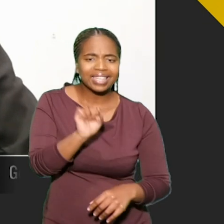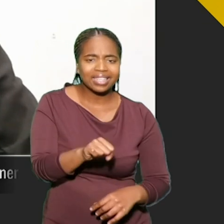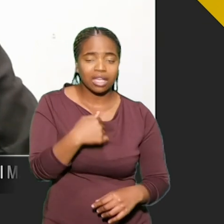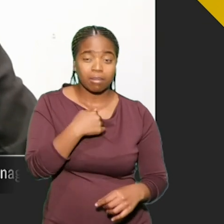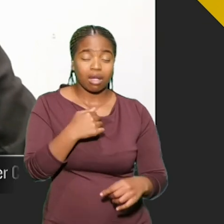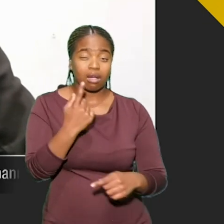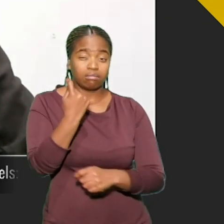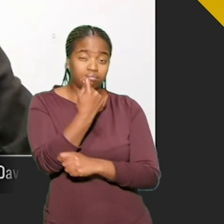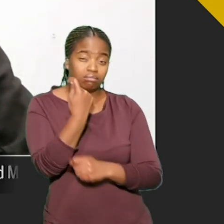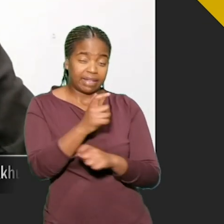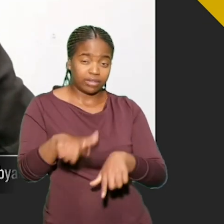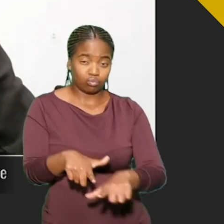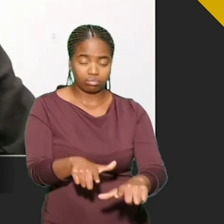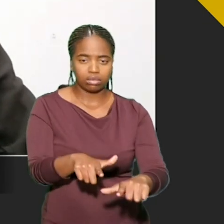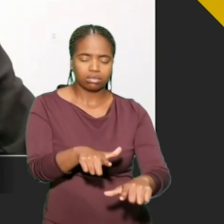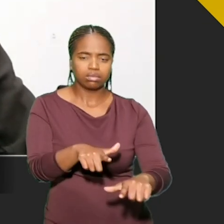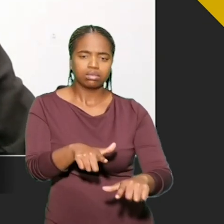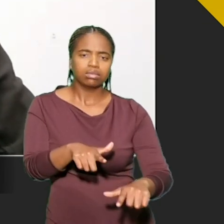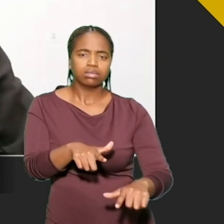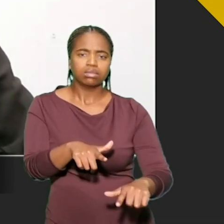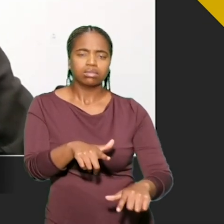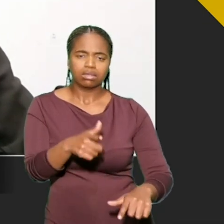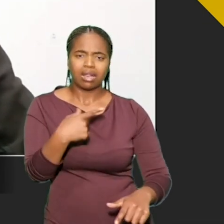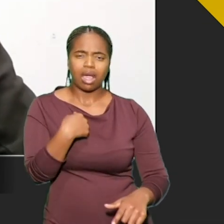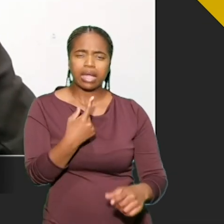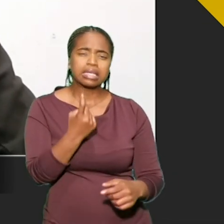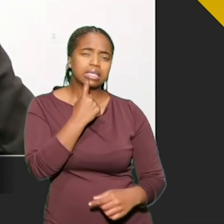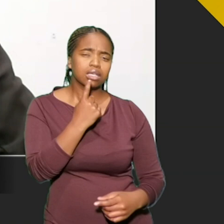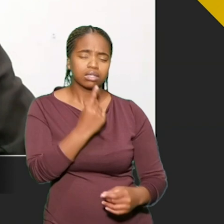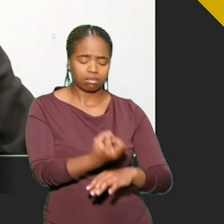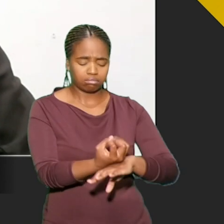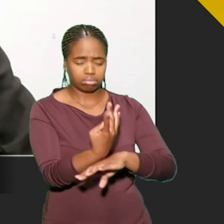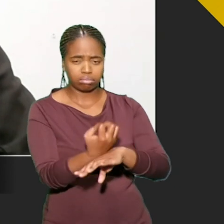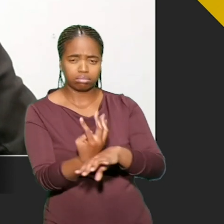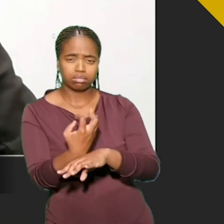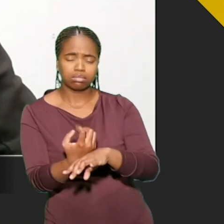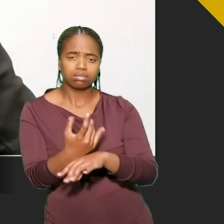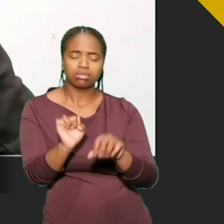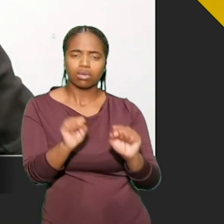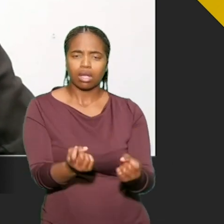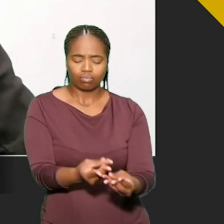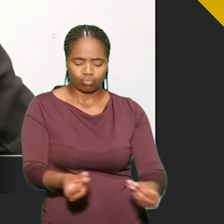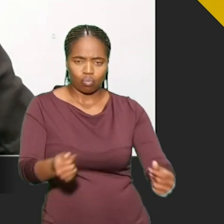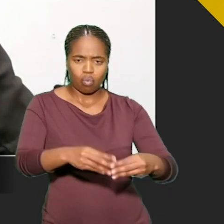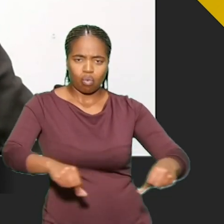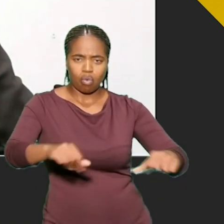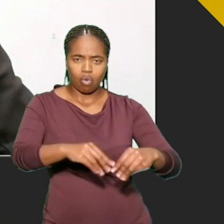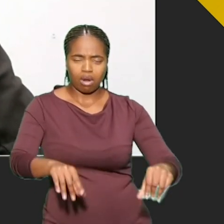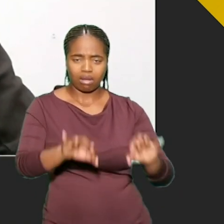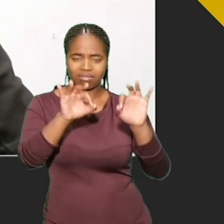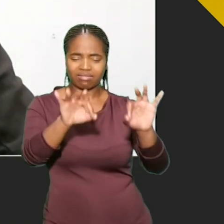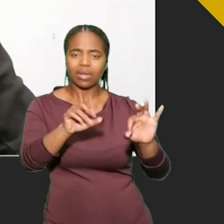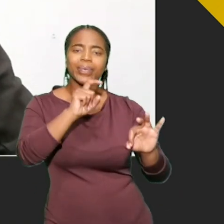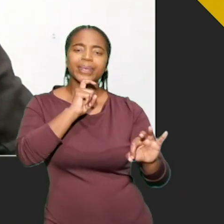village where I come from, it's a very rich place where it is blessed with a lot of rich soil, but that has not